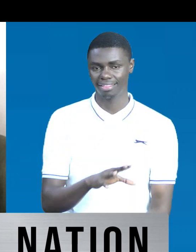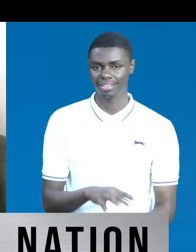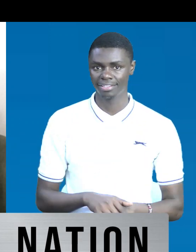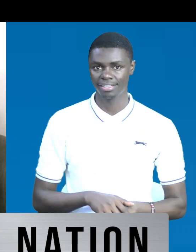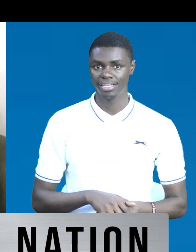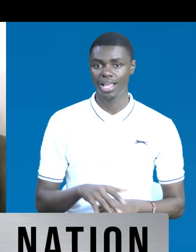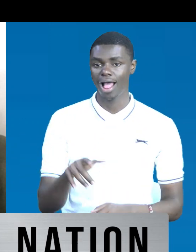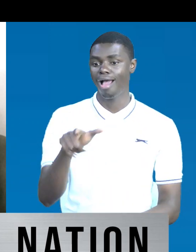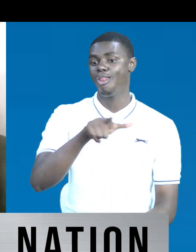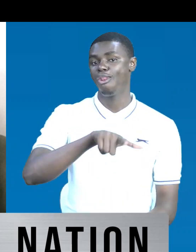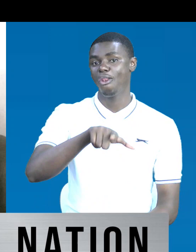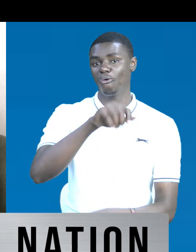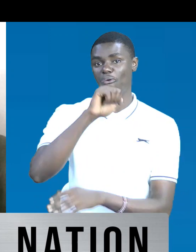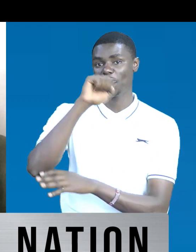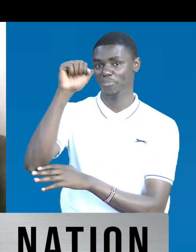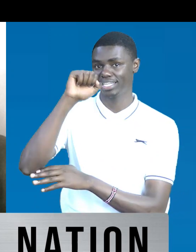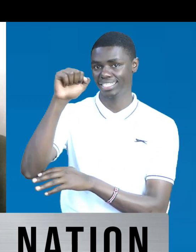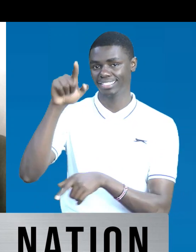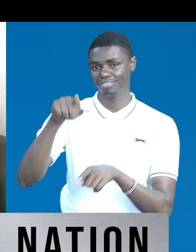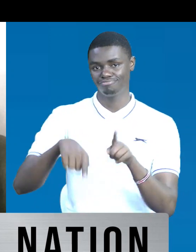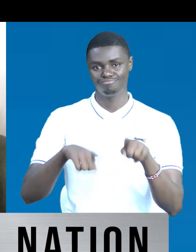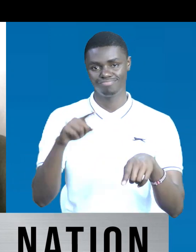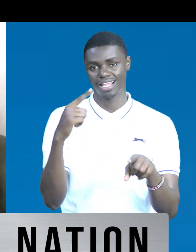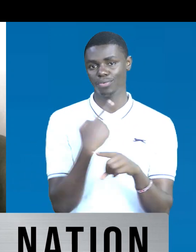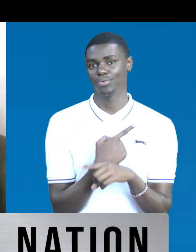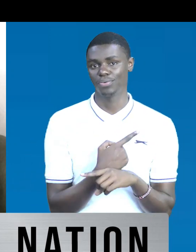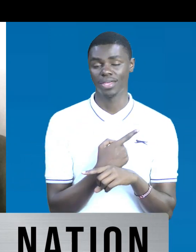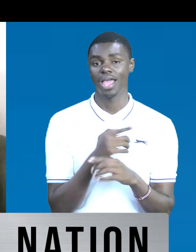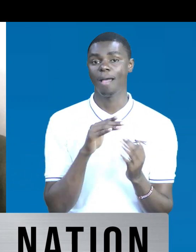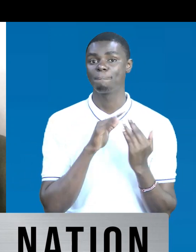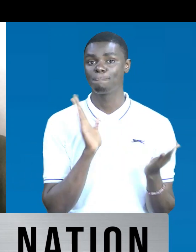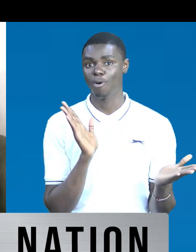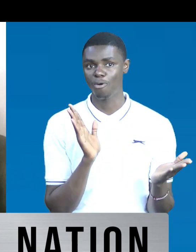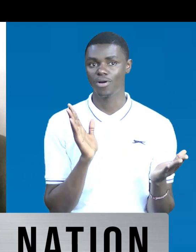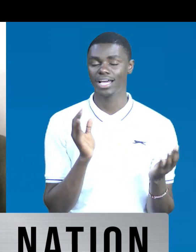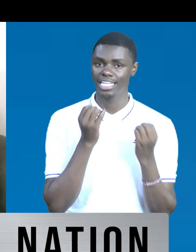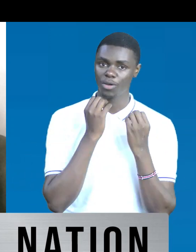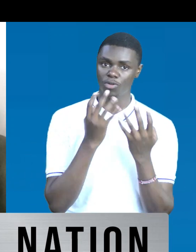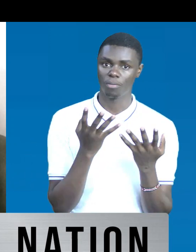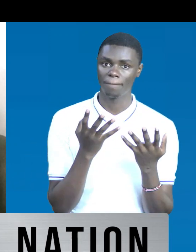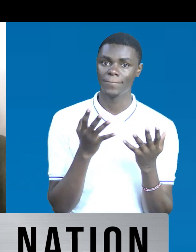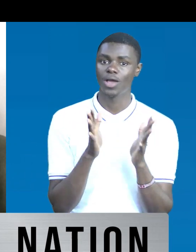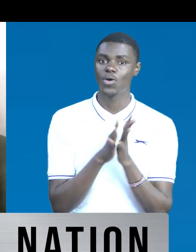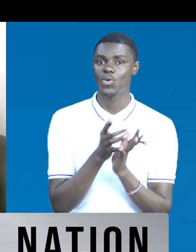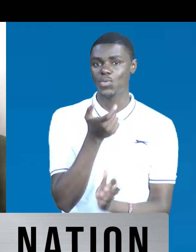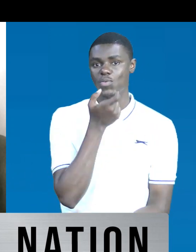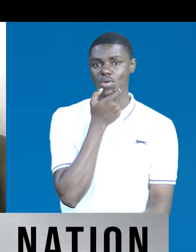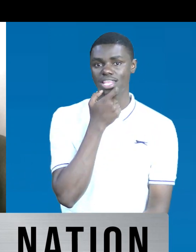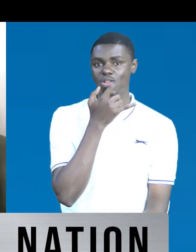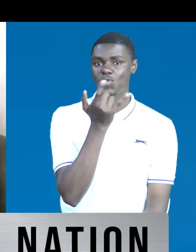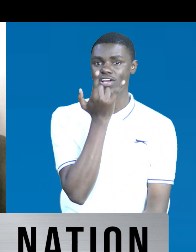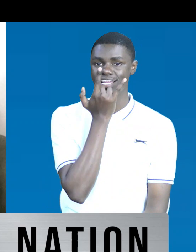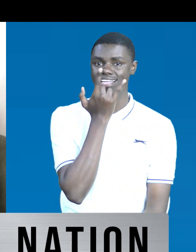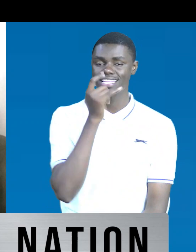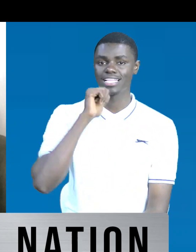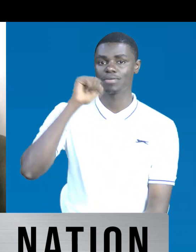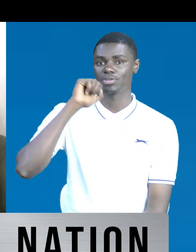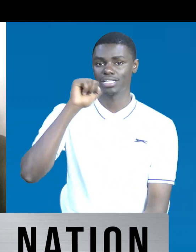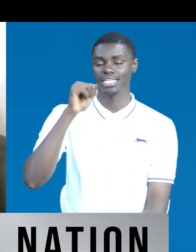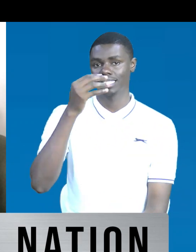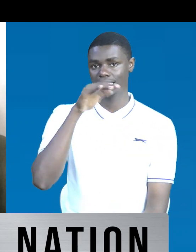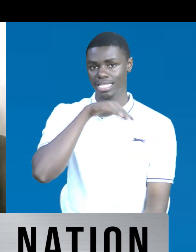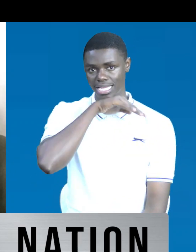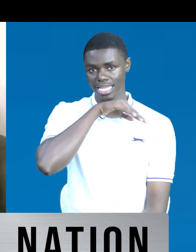With local politics, the dynamics are very different, and more so I'll tell you. With the Luo Nyanza politics in Raila's